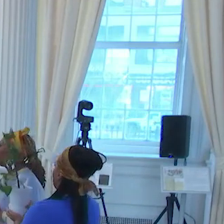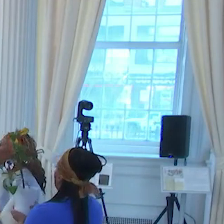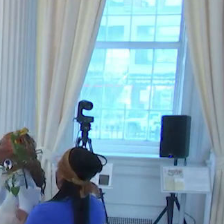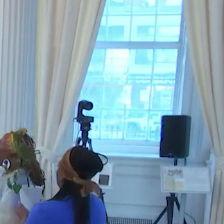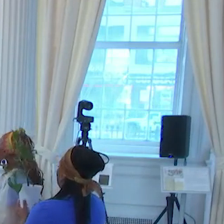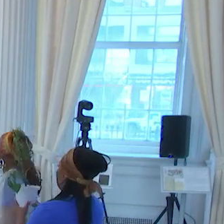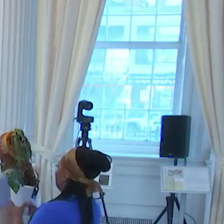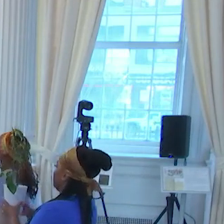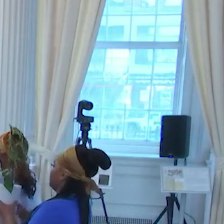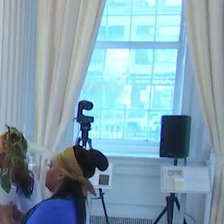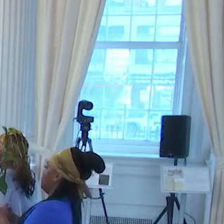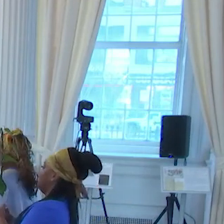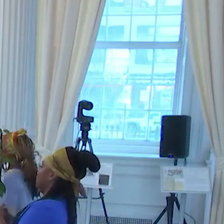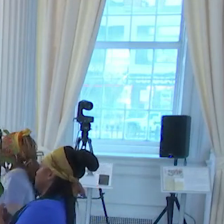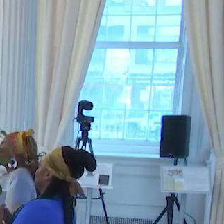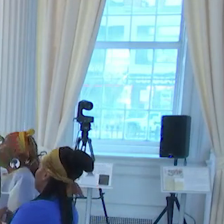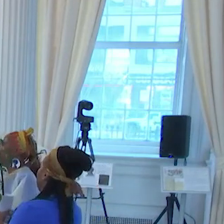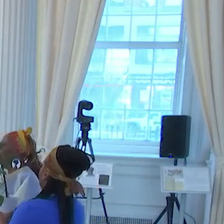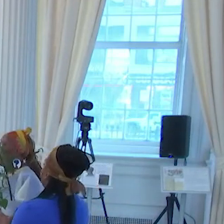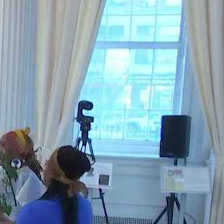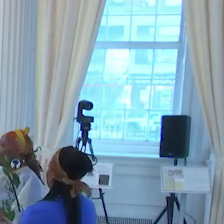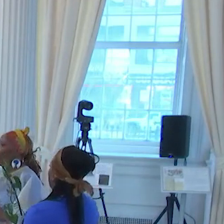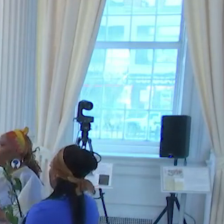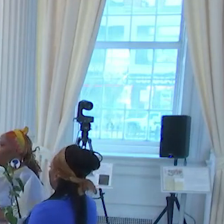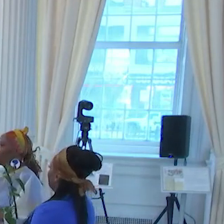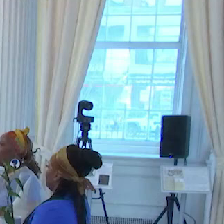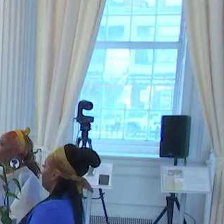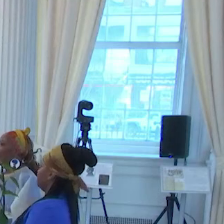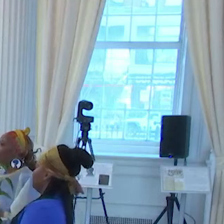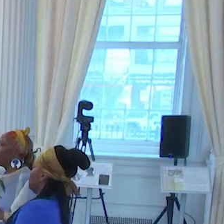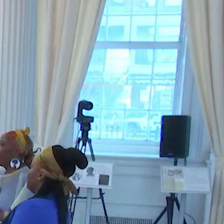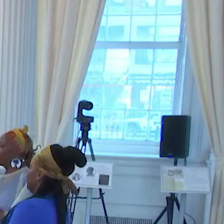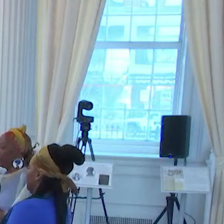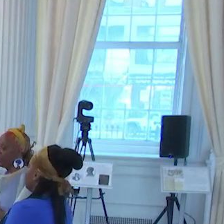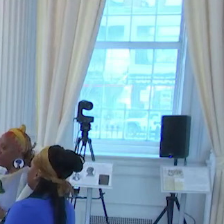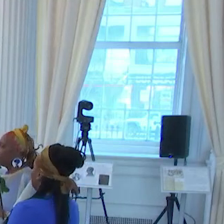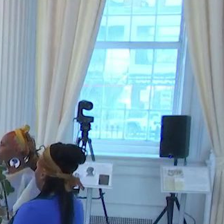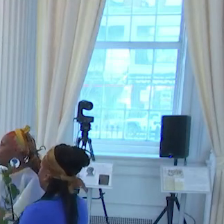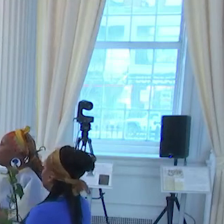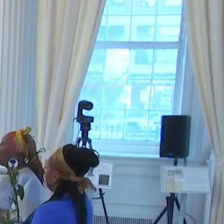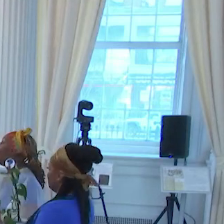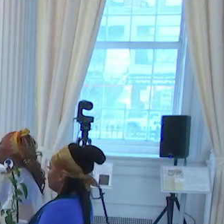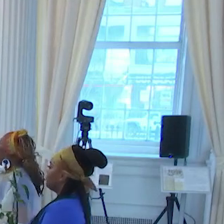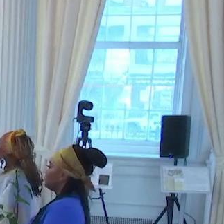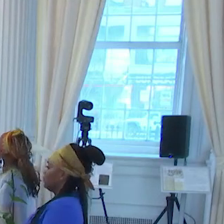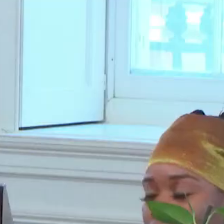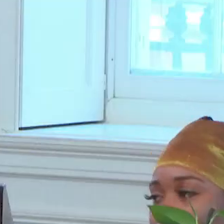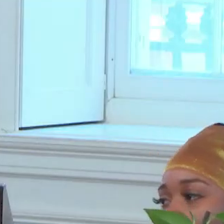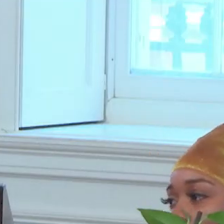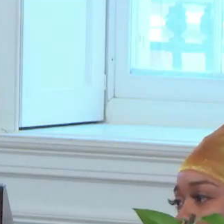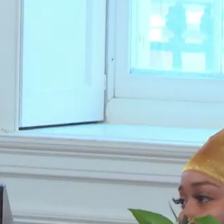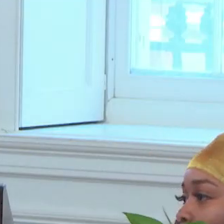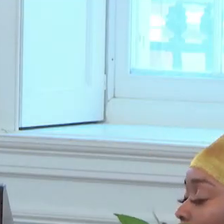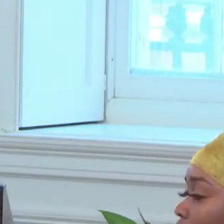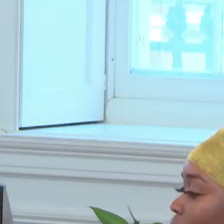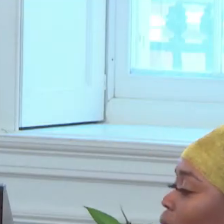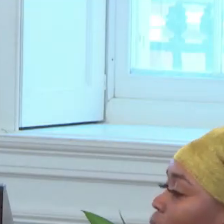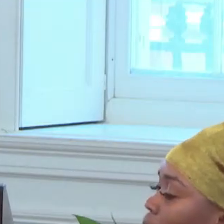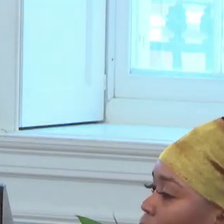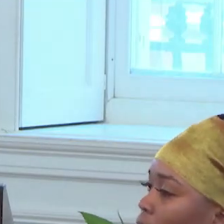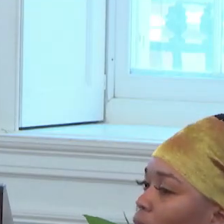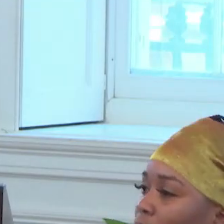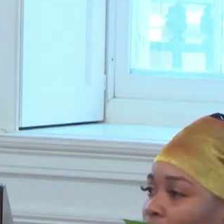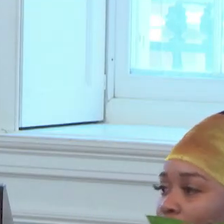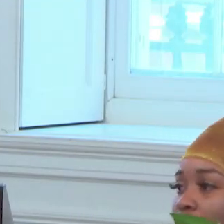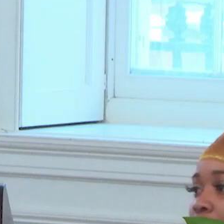our African community, it is very important to honor our elders. They have been on the earth longer than